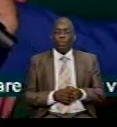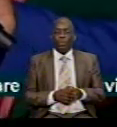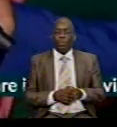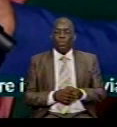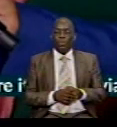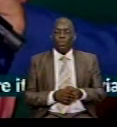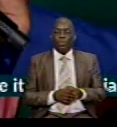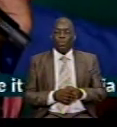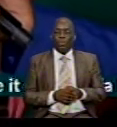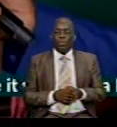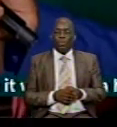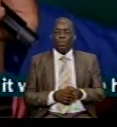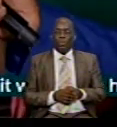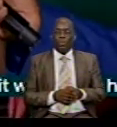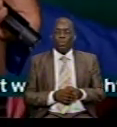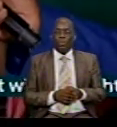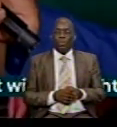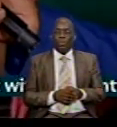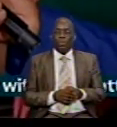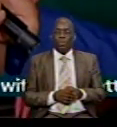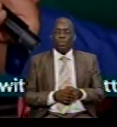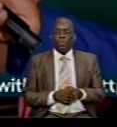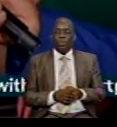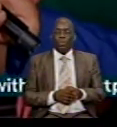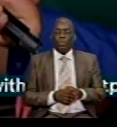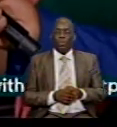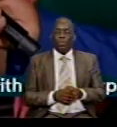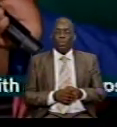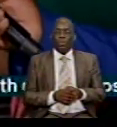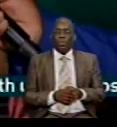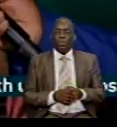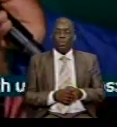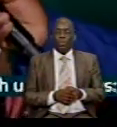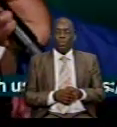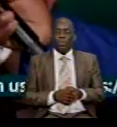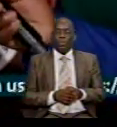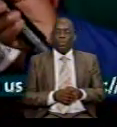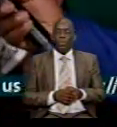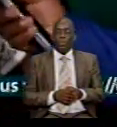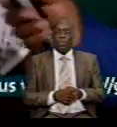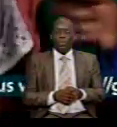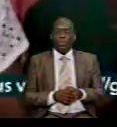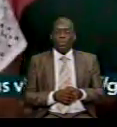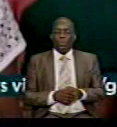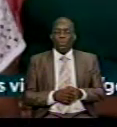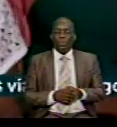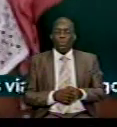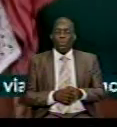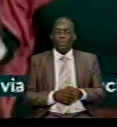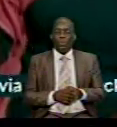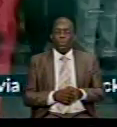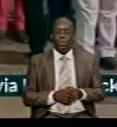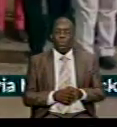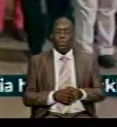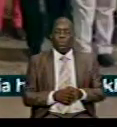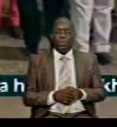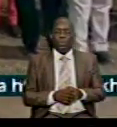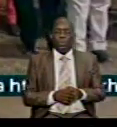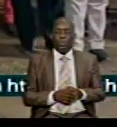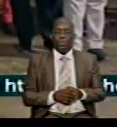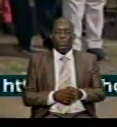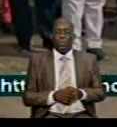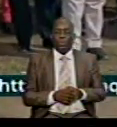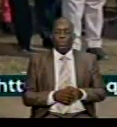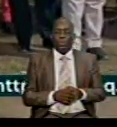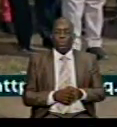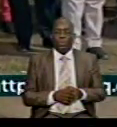From today, me go Waka fun. Amen. For name for Jesus Christ. Ma maman dit que depuis 10 ans,